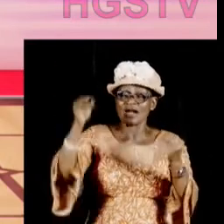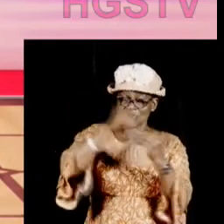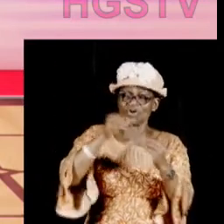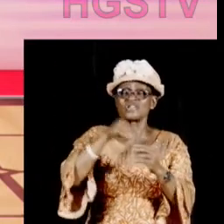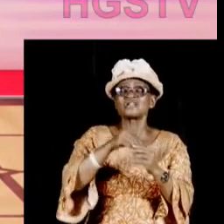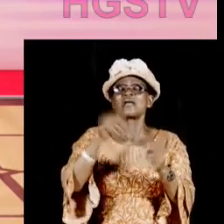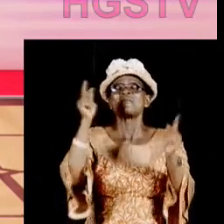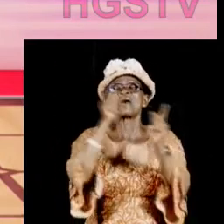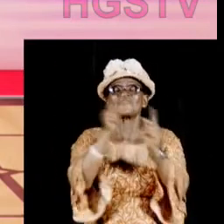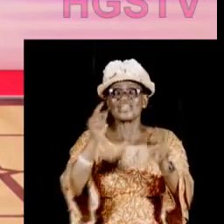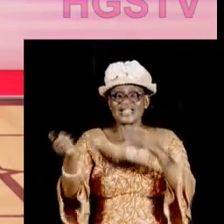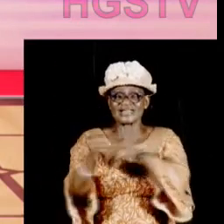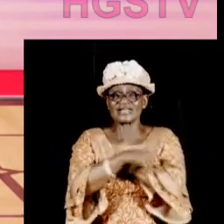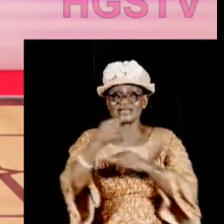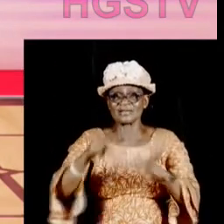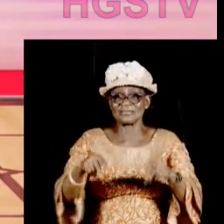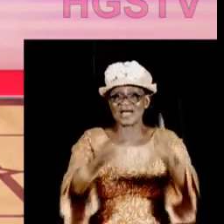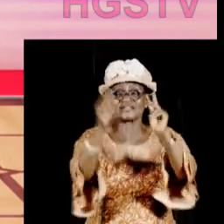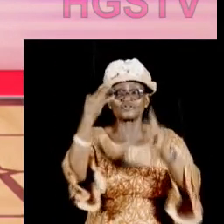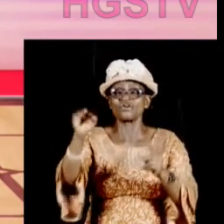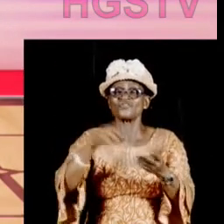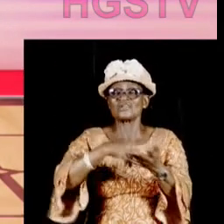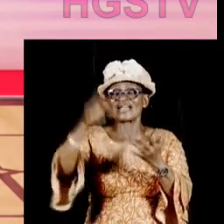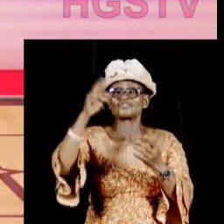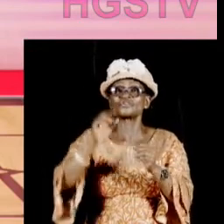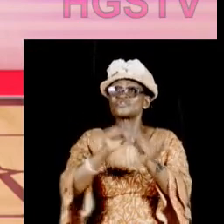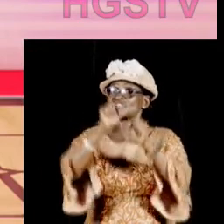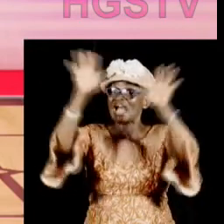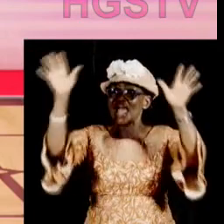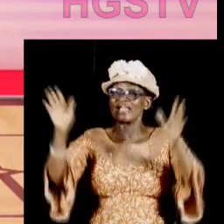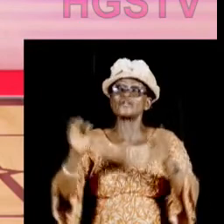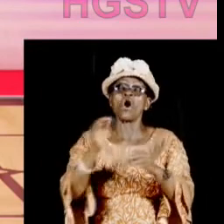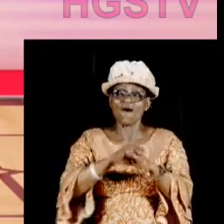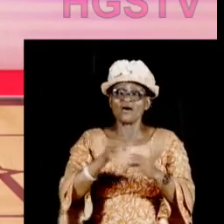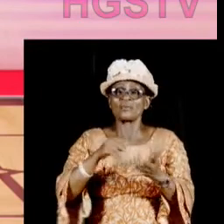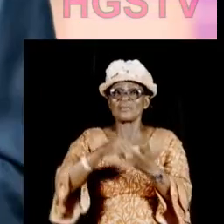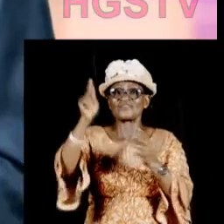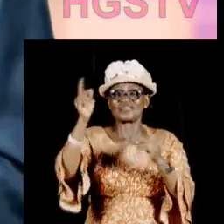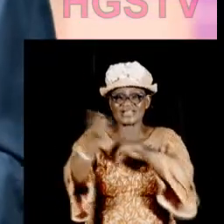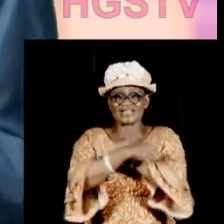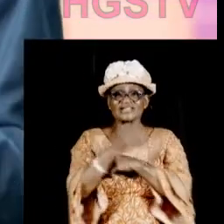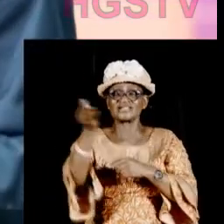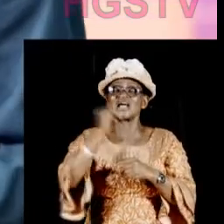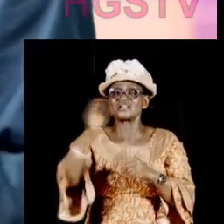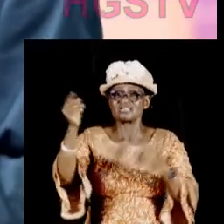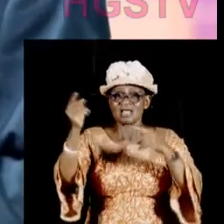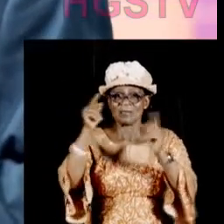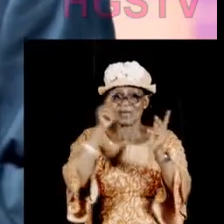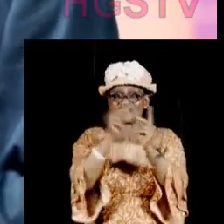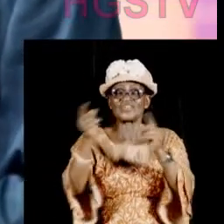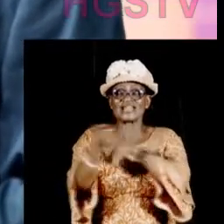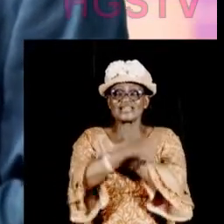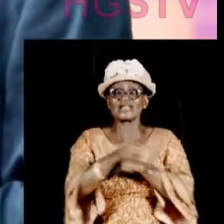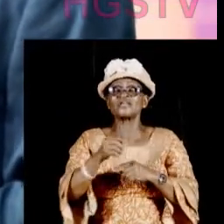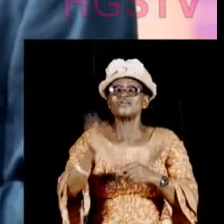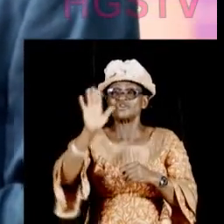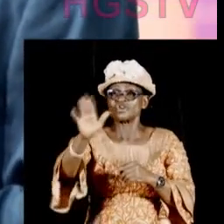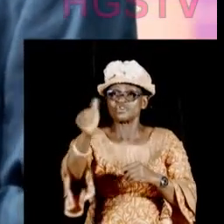The path of the righteous shineth unto perfect day. There is a perfect day, and yours will not be an